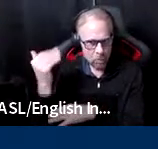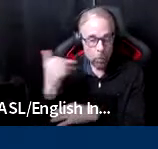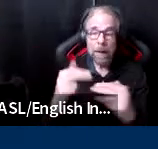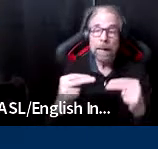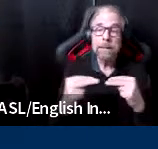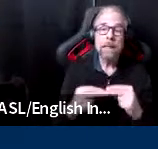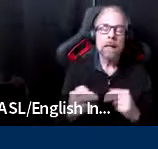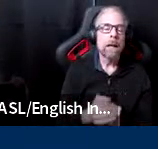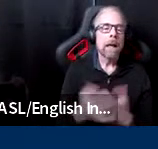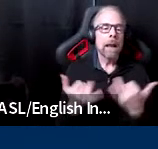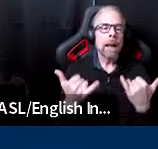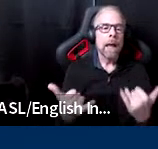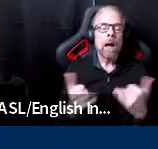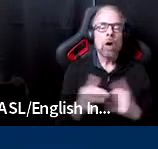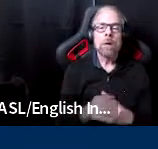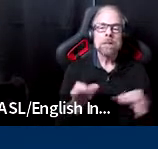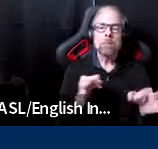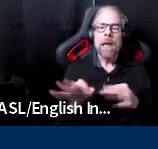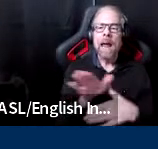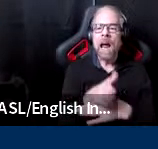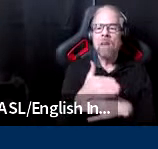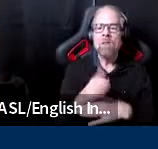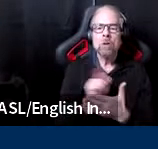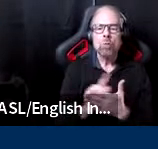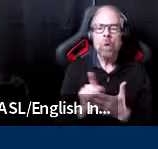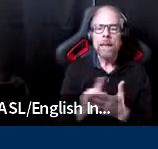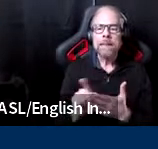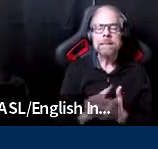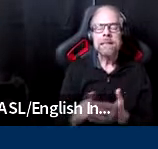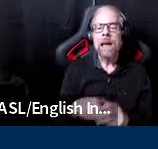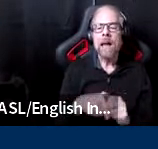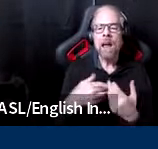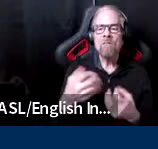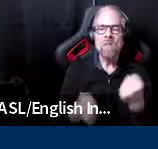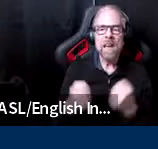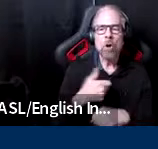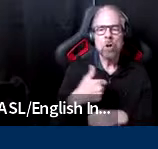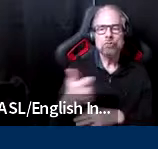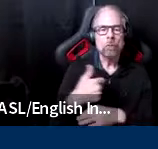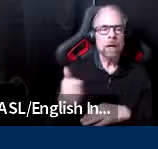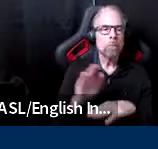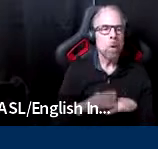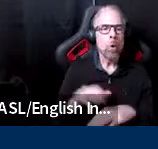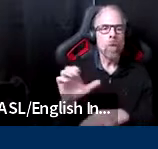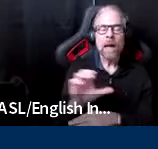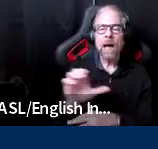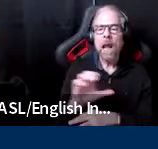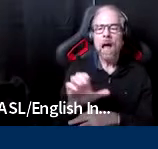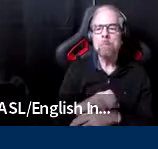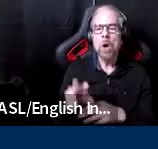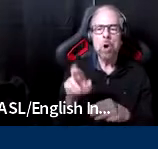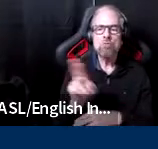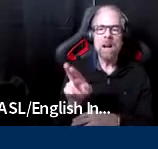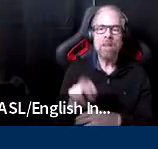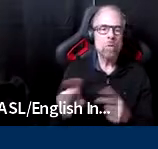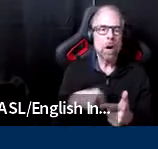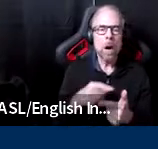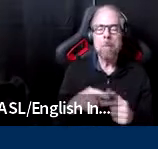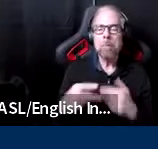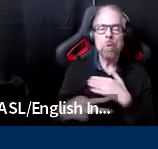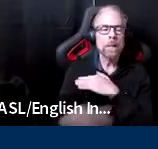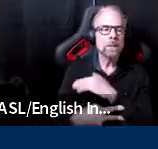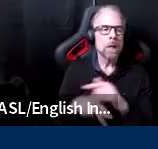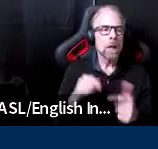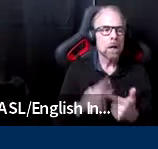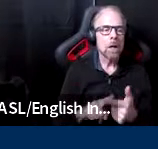Next, I'm going to go into the average weekday vehicle trips on the I-5 Columbia River bridges. In 2019, under the existing conditions, there's